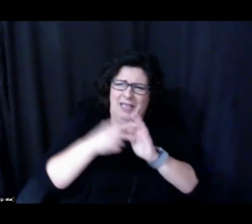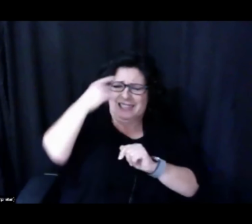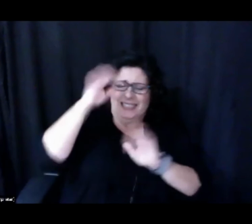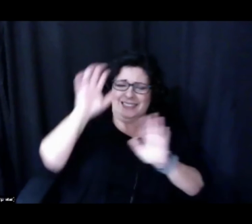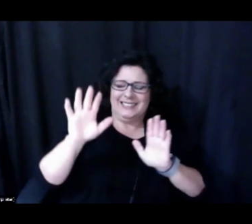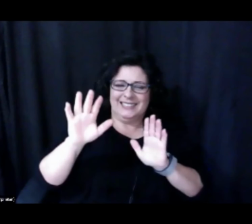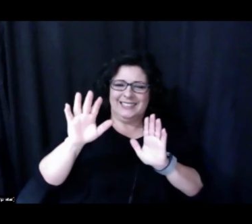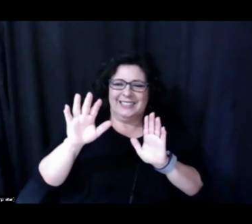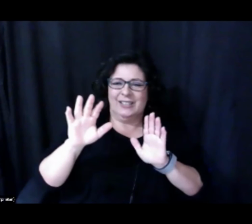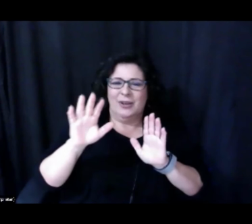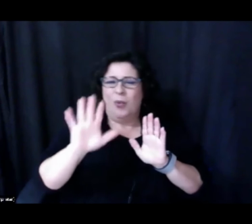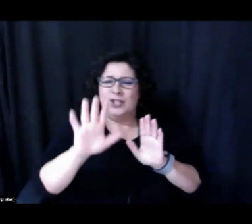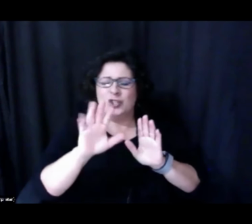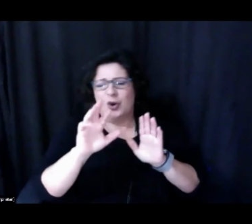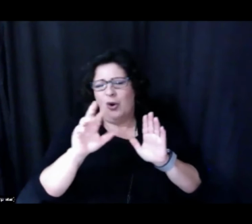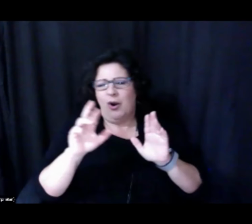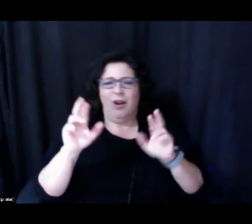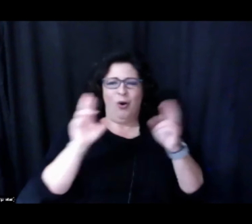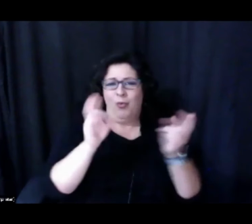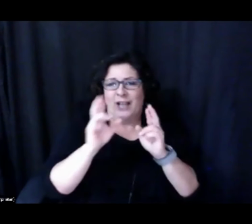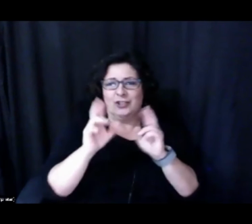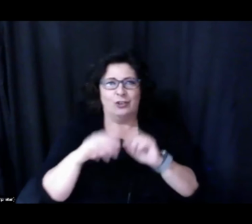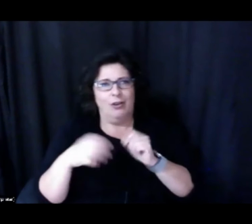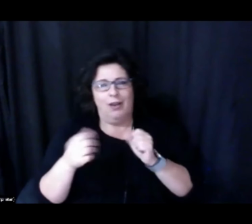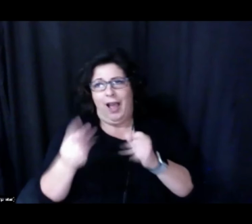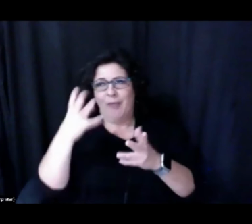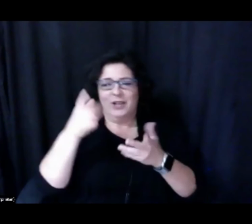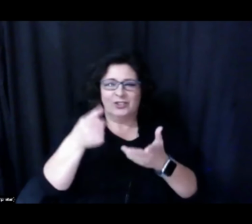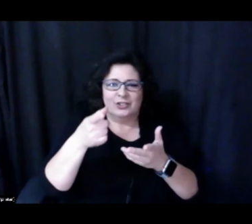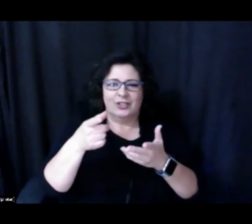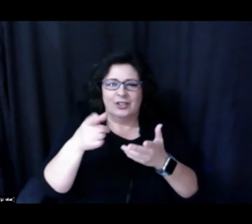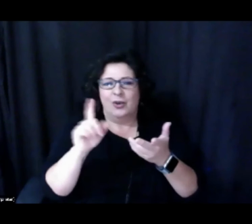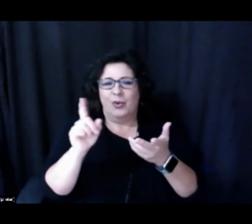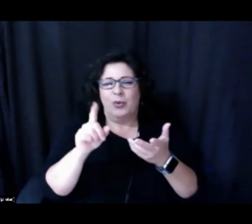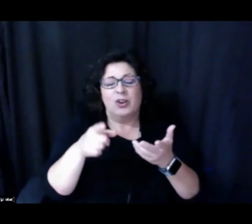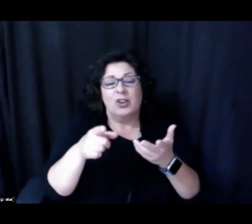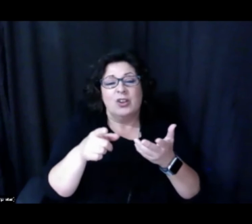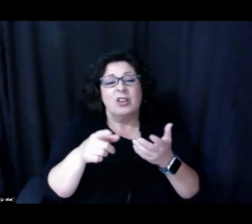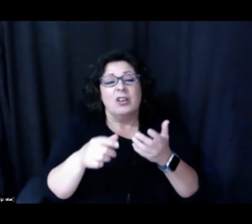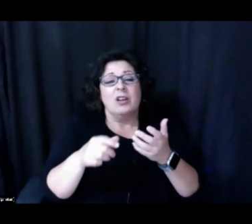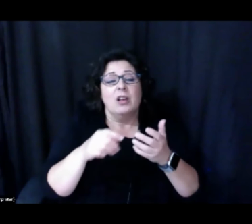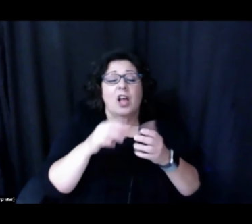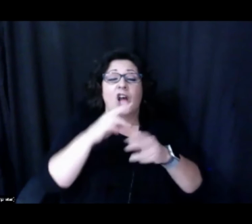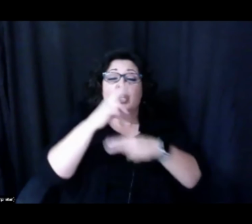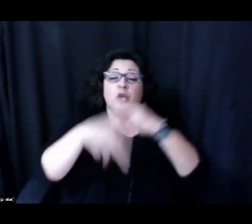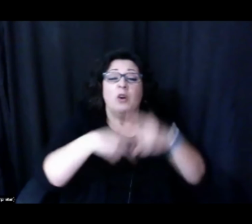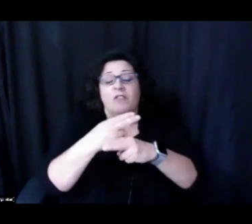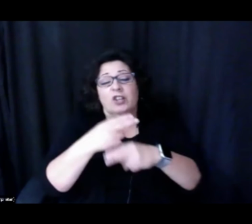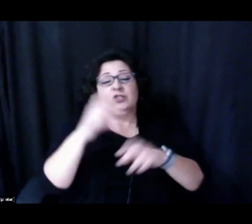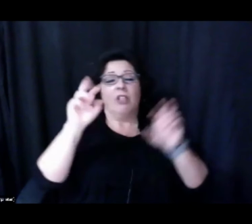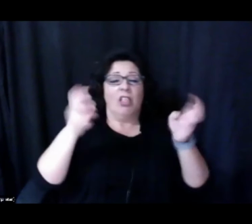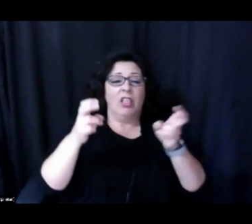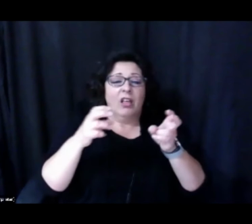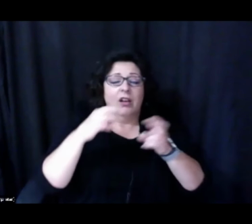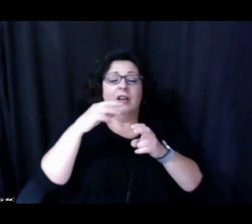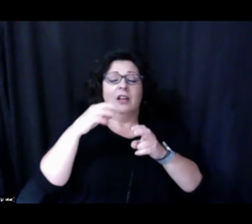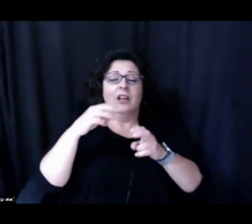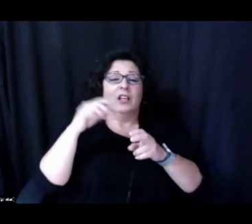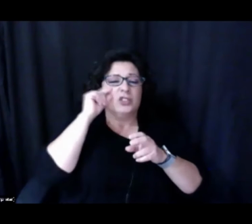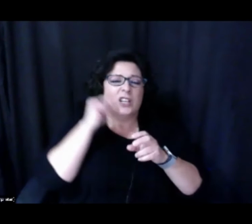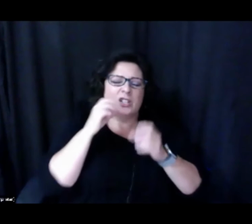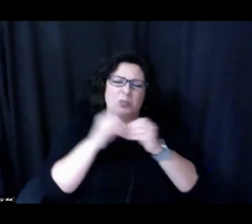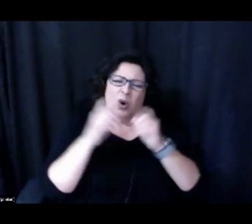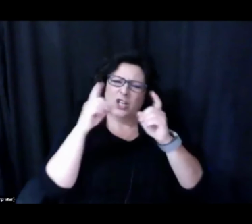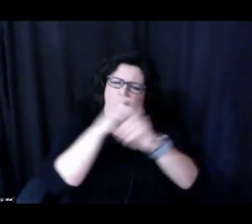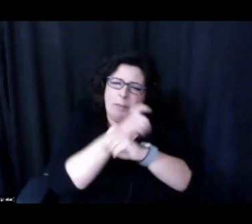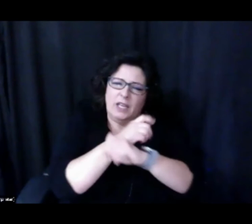what's your ratio? What is your ratio? Like, Where do you fall where on do you the scale? fall? Yeah. The universe of gender is a bit more complicated, and let's talk about